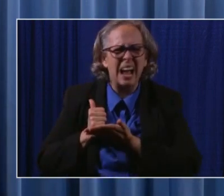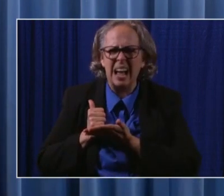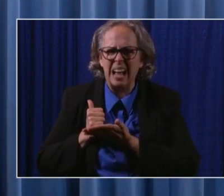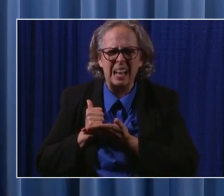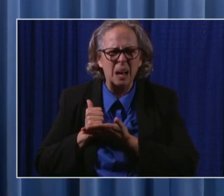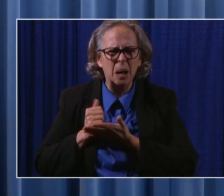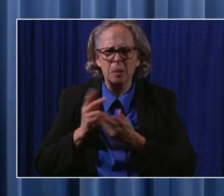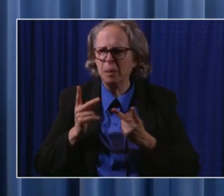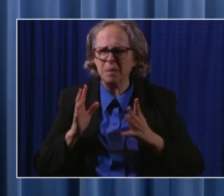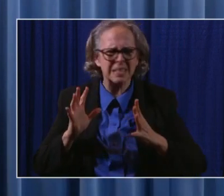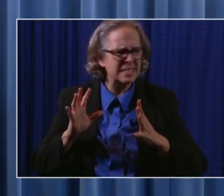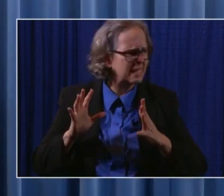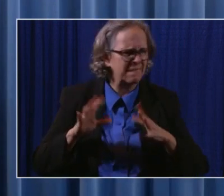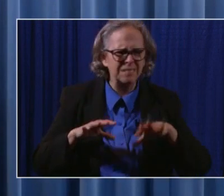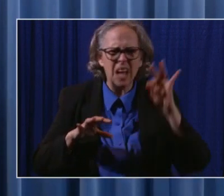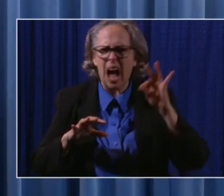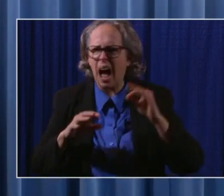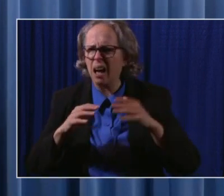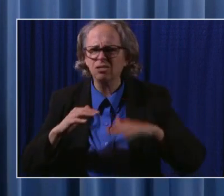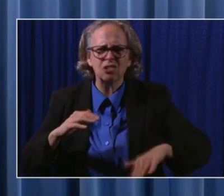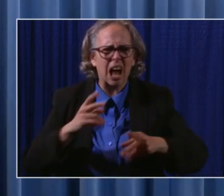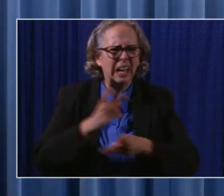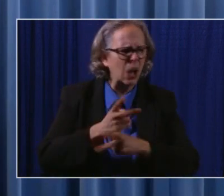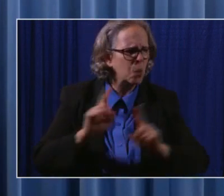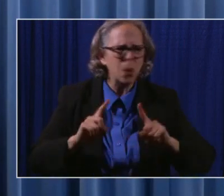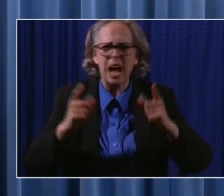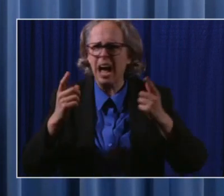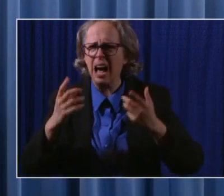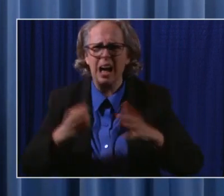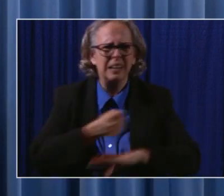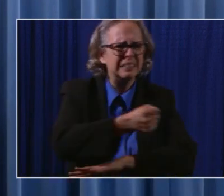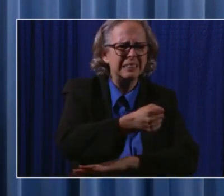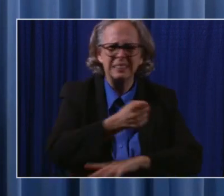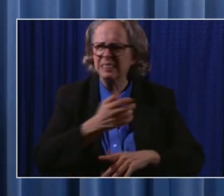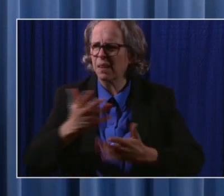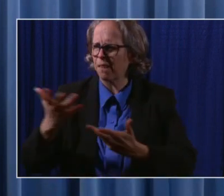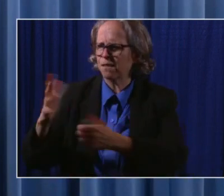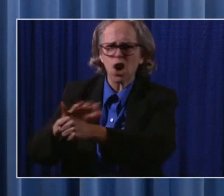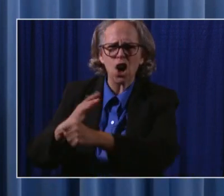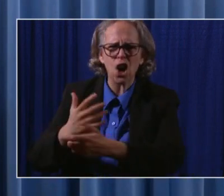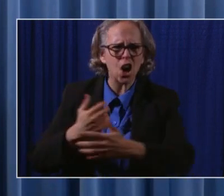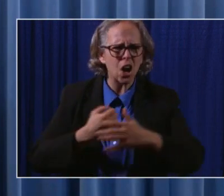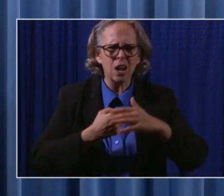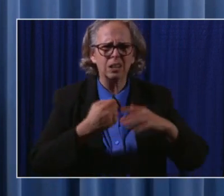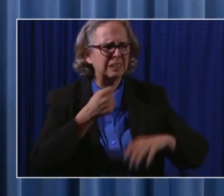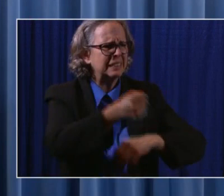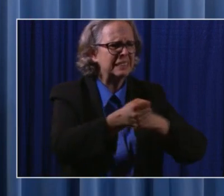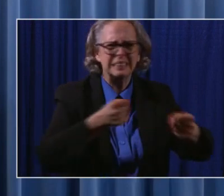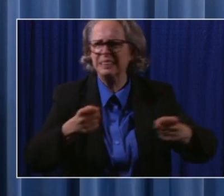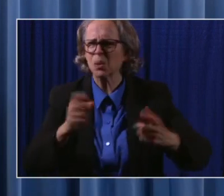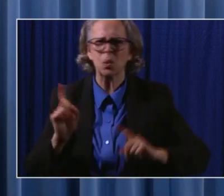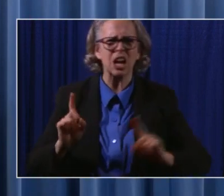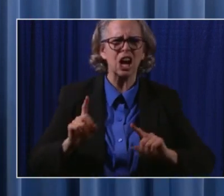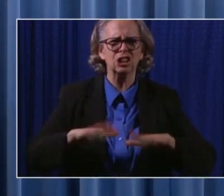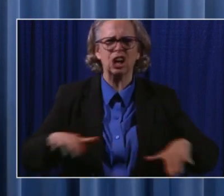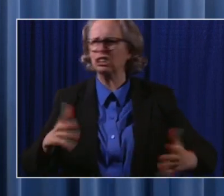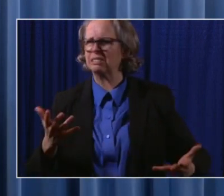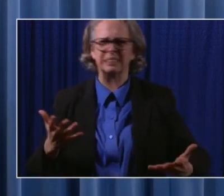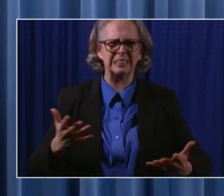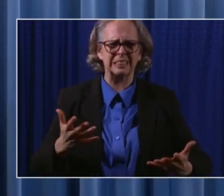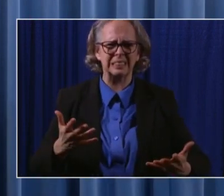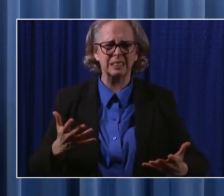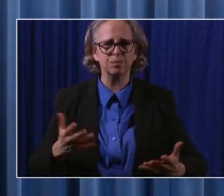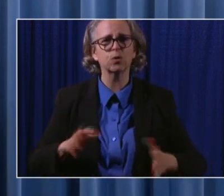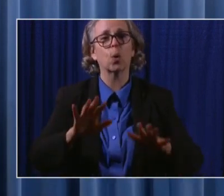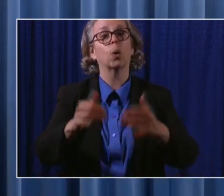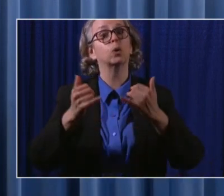care. So what we're doing now, and what we'll do beginning in the first part of August, is we will give child care providers